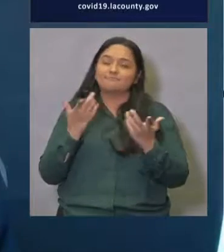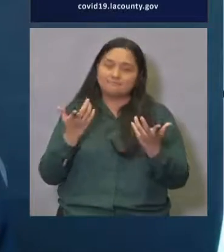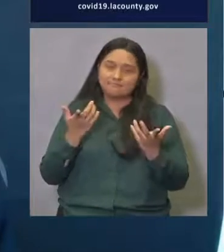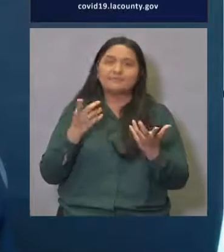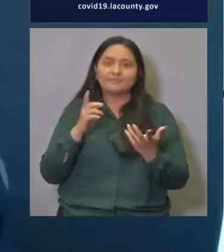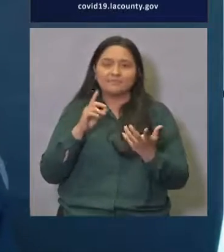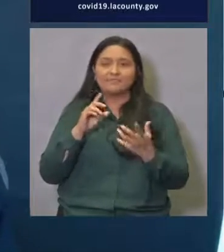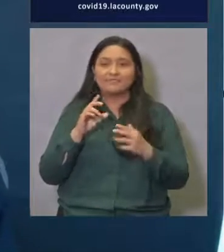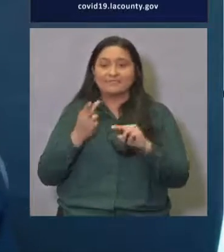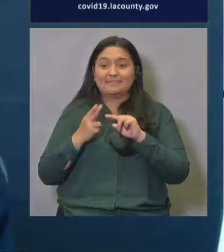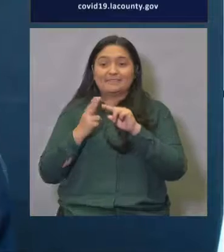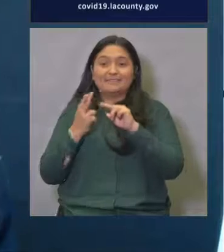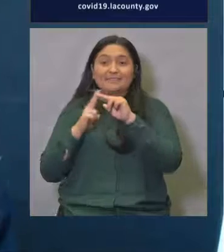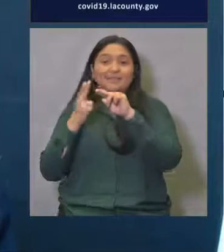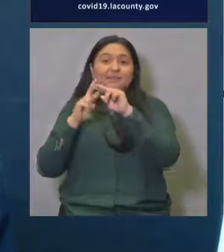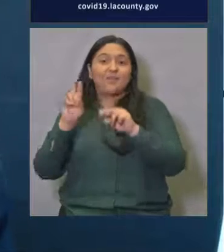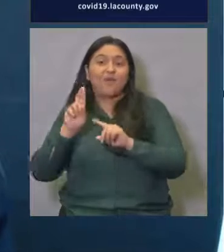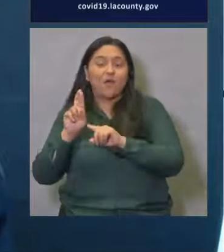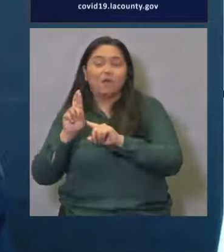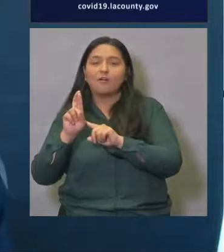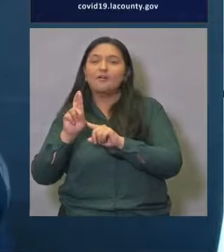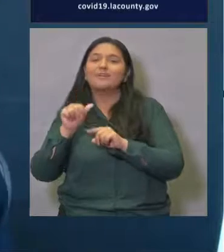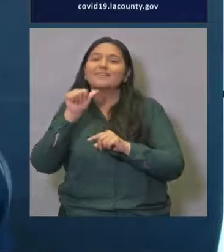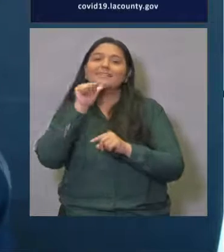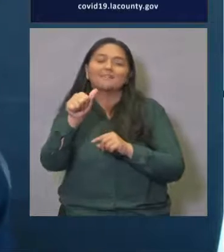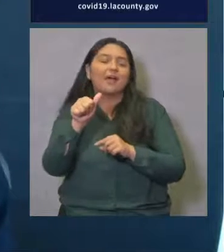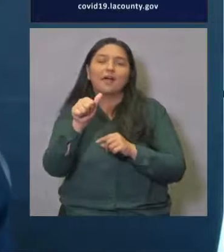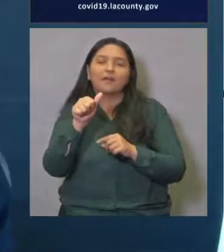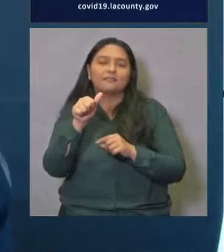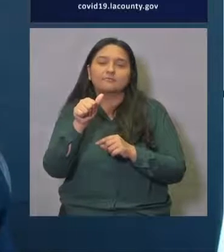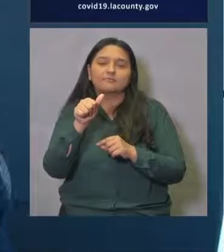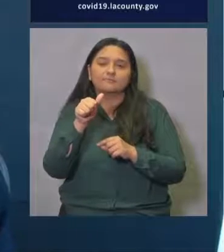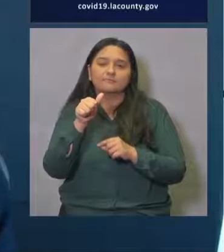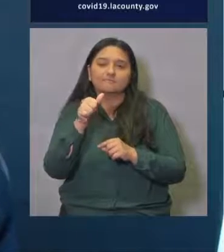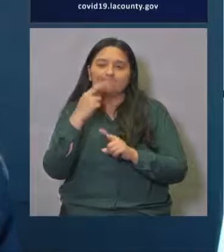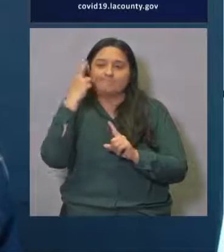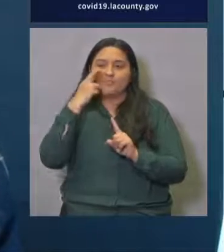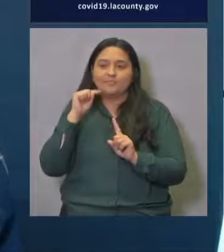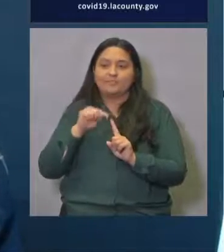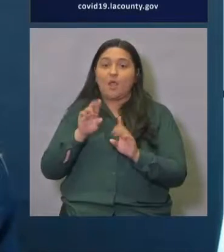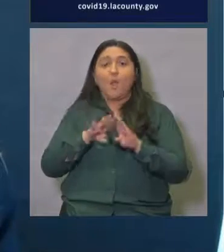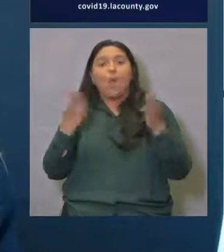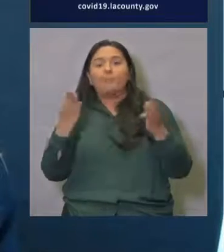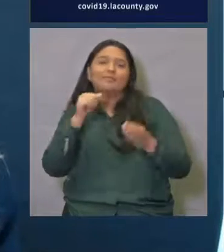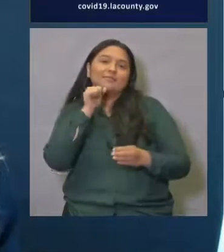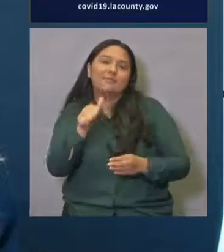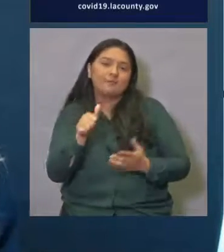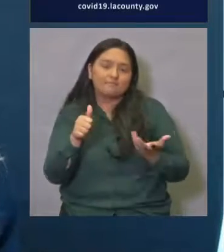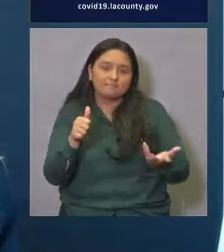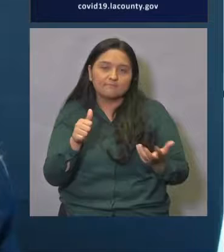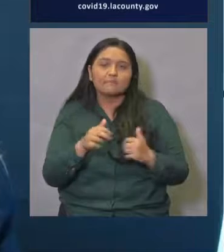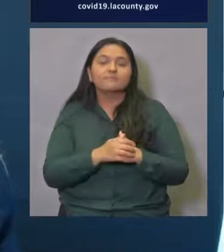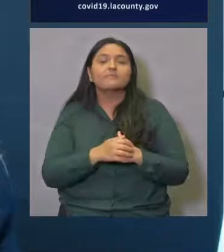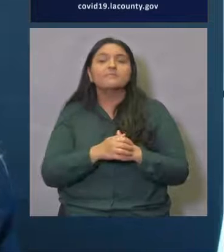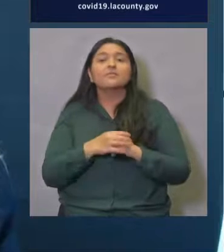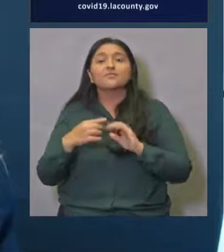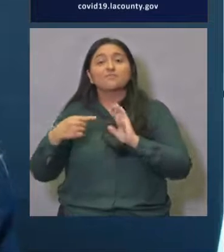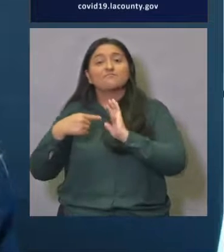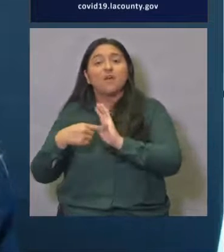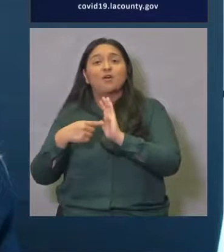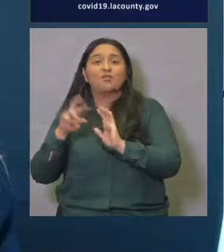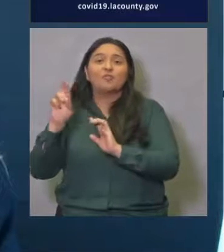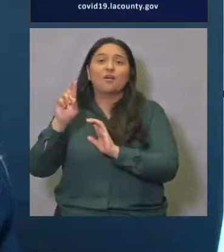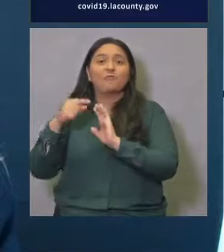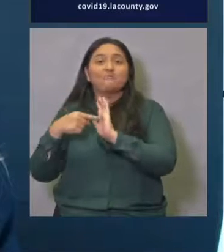protocols that have been put forward by the Department of Public Health. That's just not consistent with the timeline. The model itself doesn't know whether or not